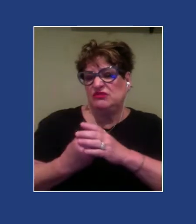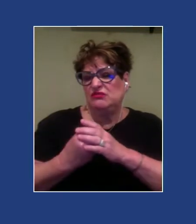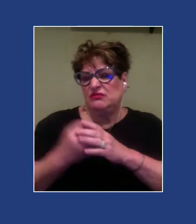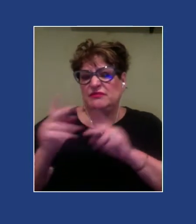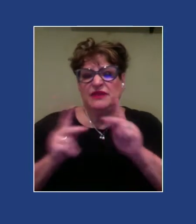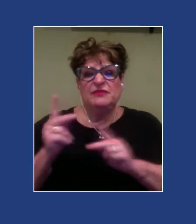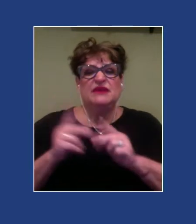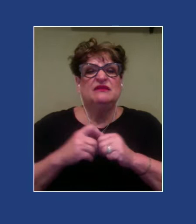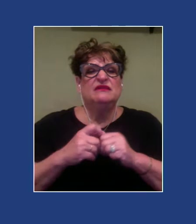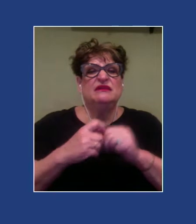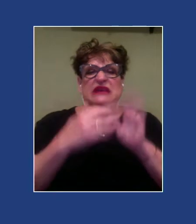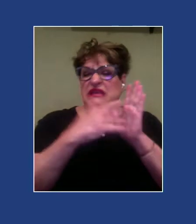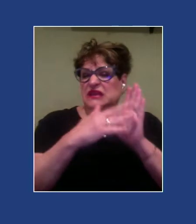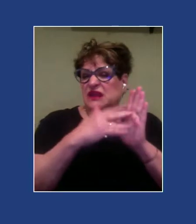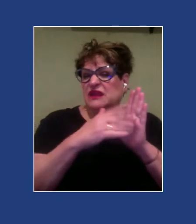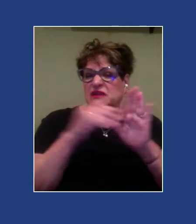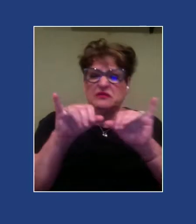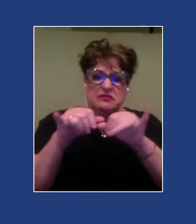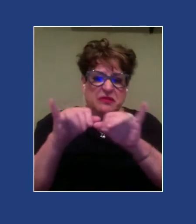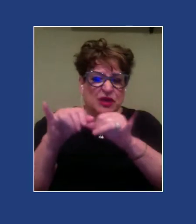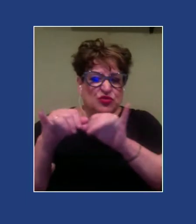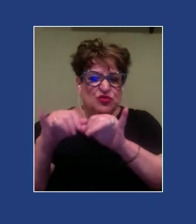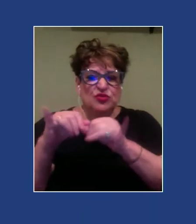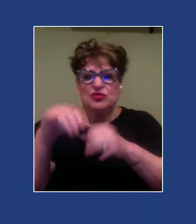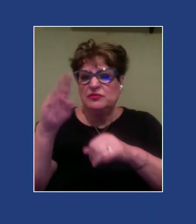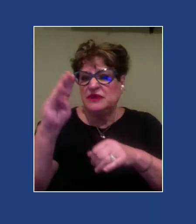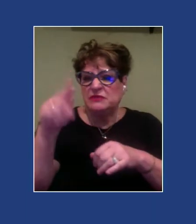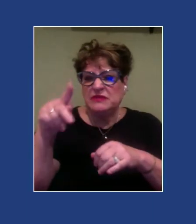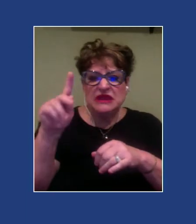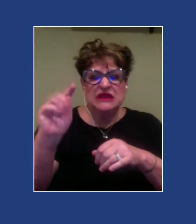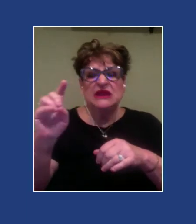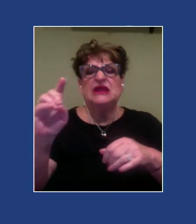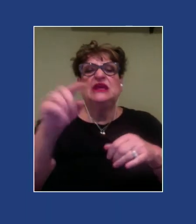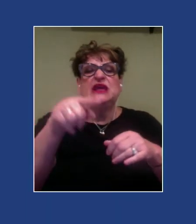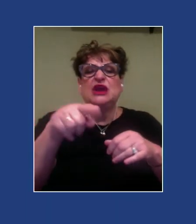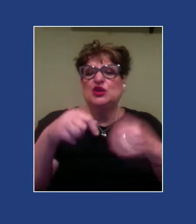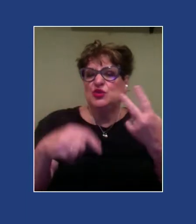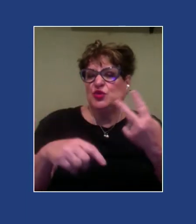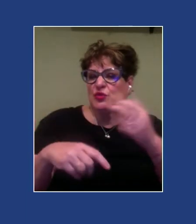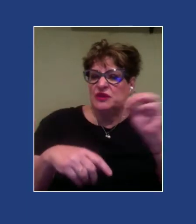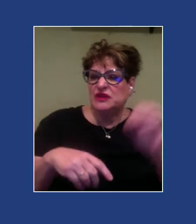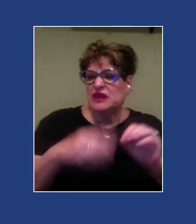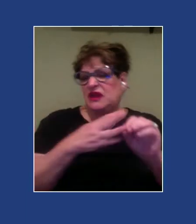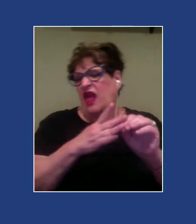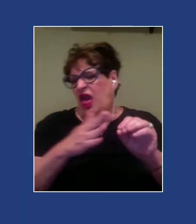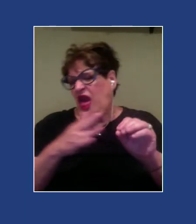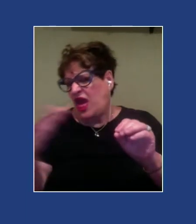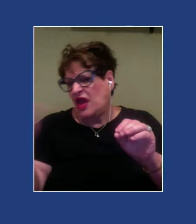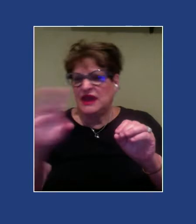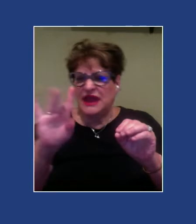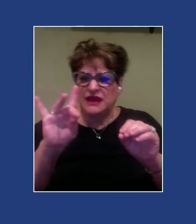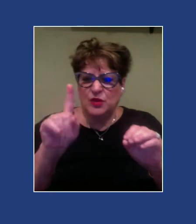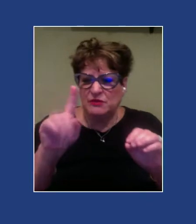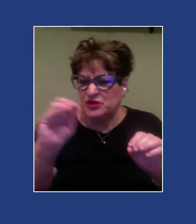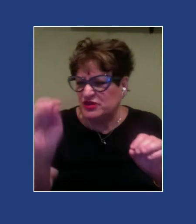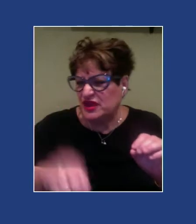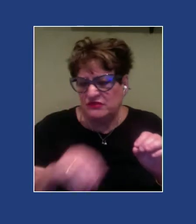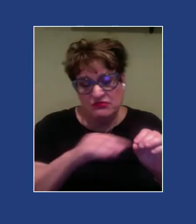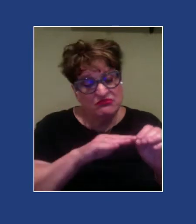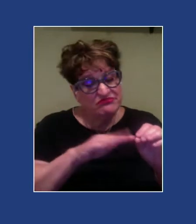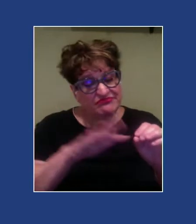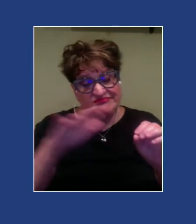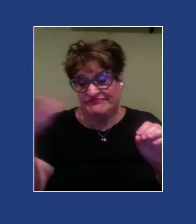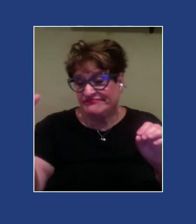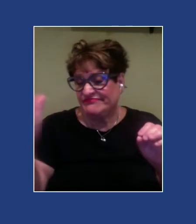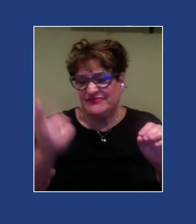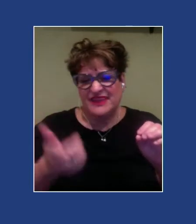Studies that measured all personality disorders reported a range of BPD of 2% to 81%, so wildly variable, with